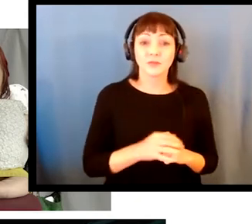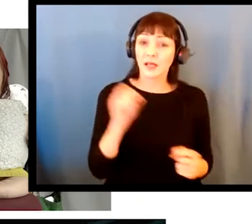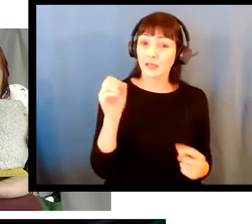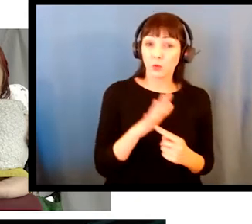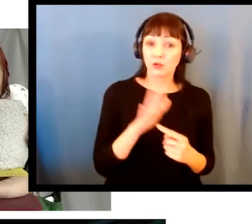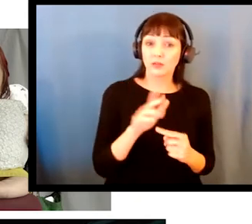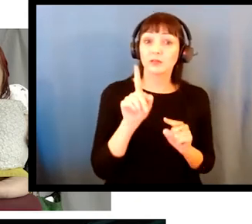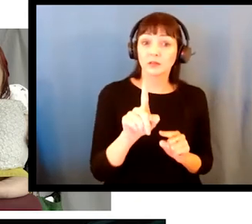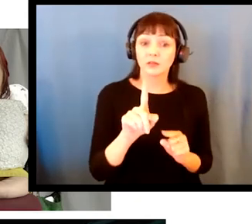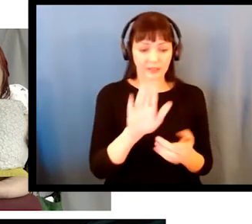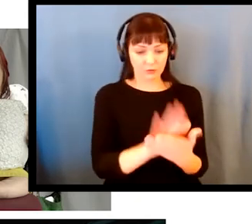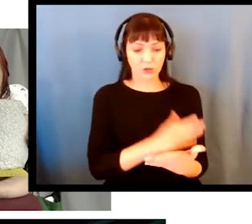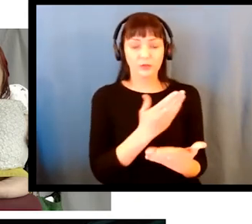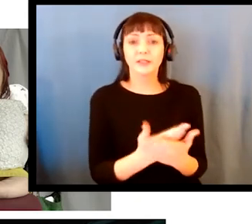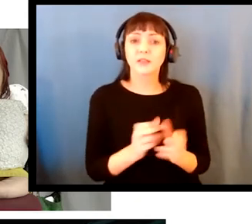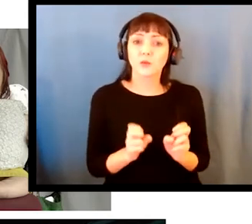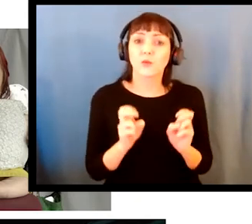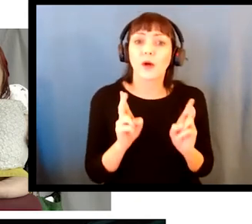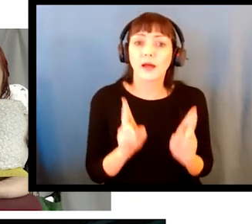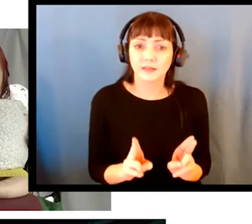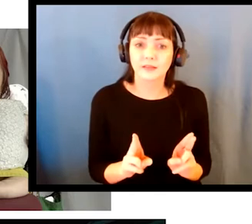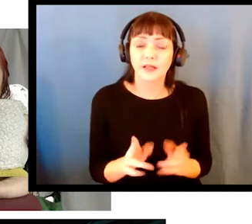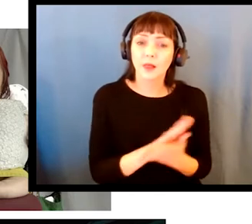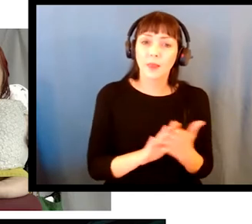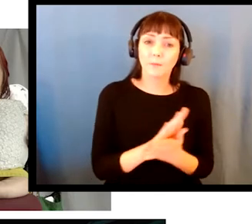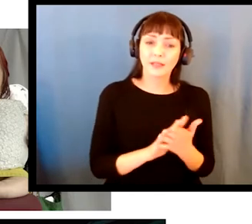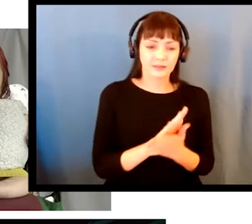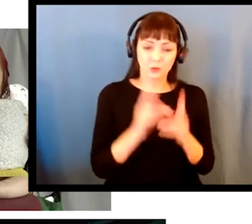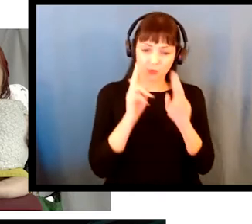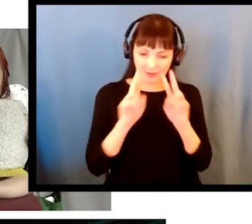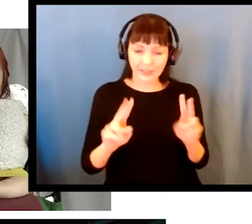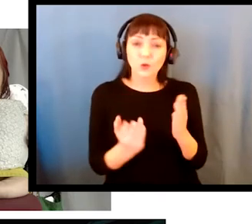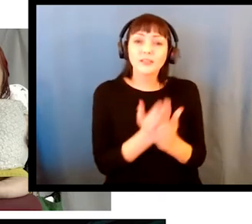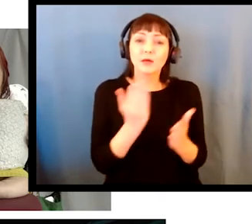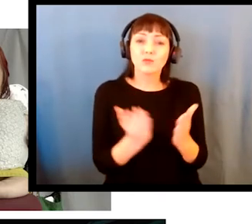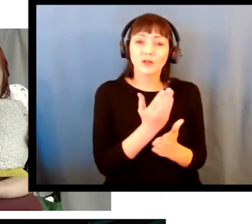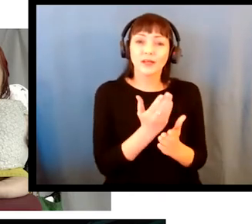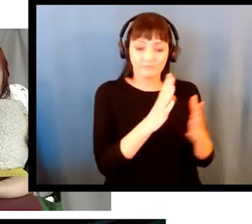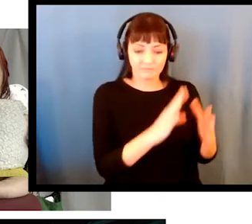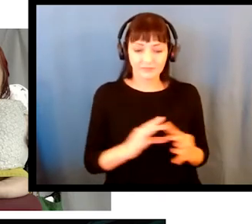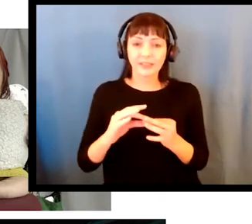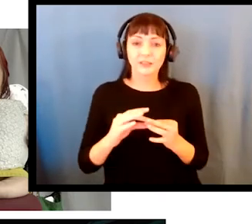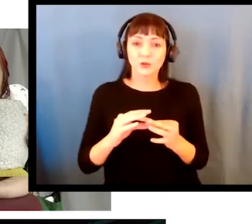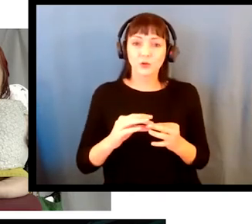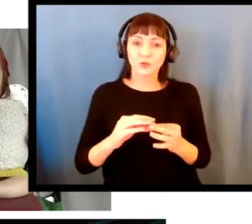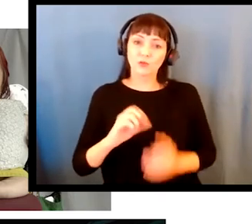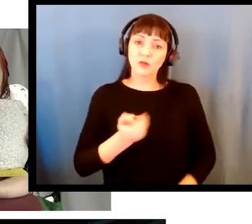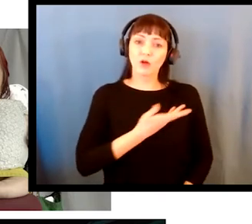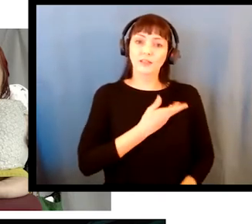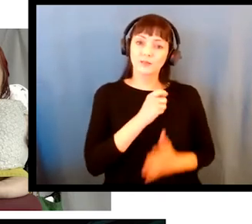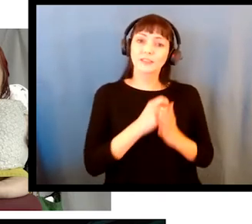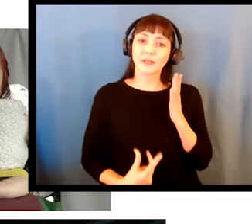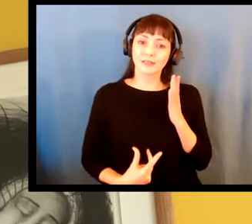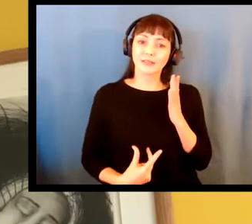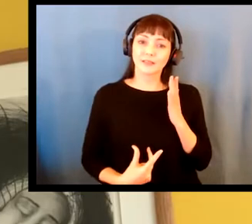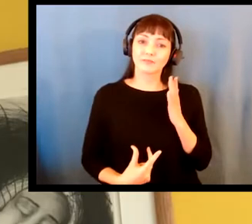were interpreted in ways that took account of the contemporary context within which disability rights were being negotiated and fought